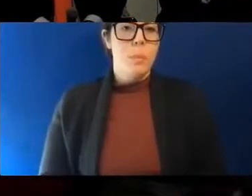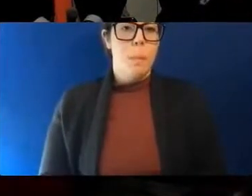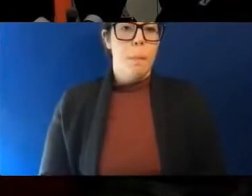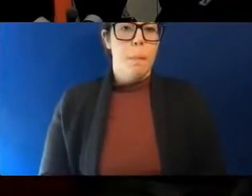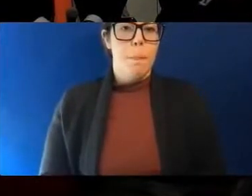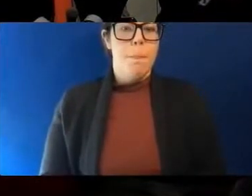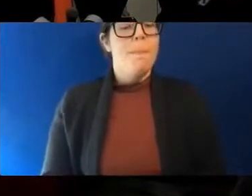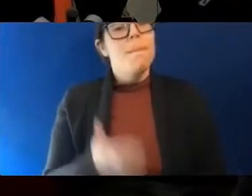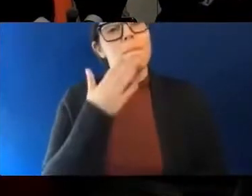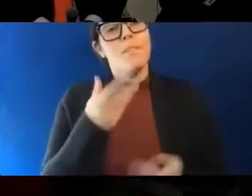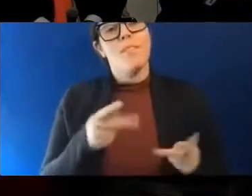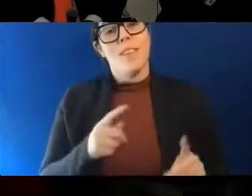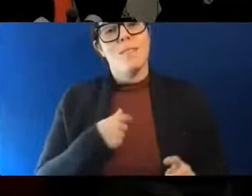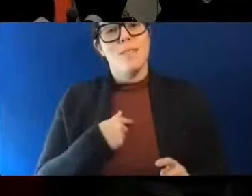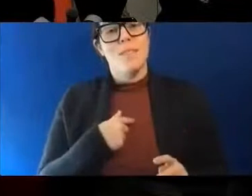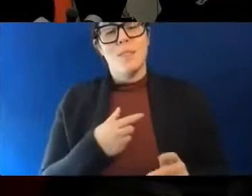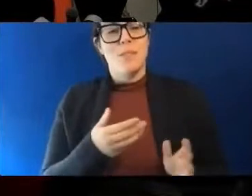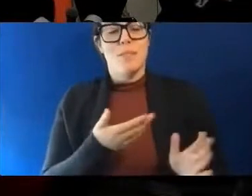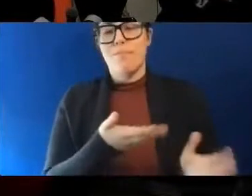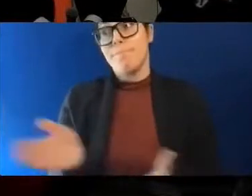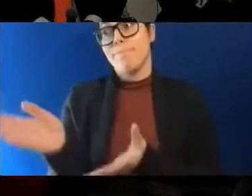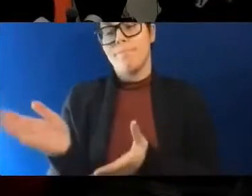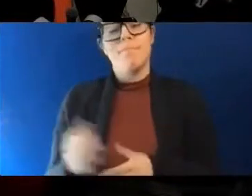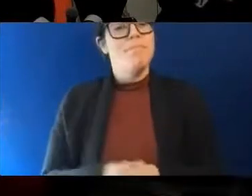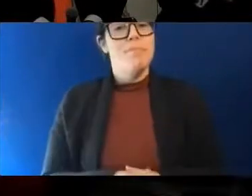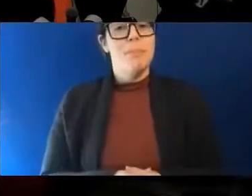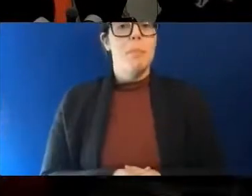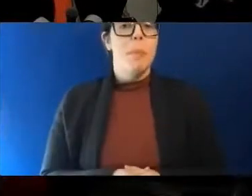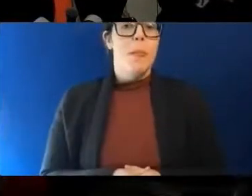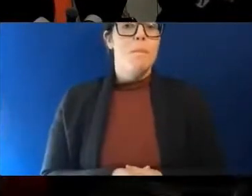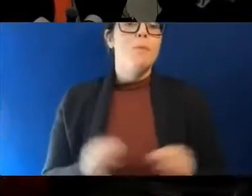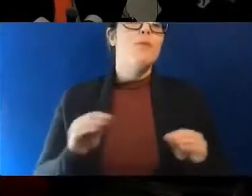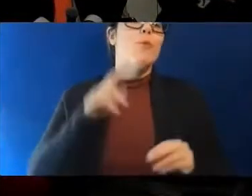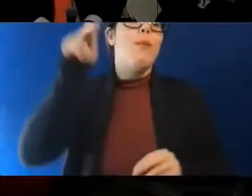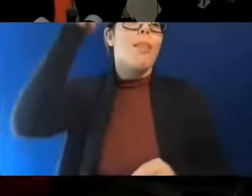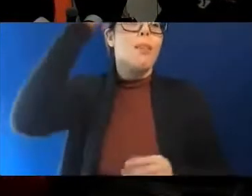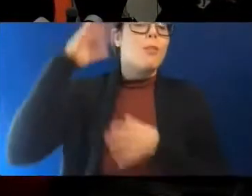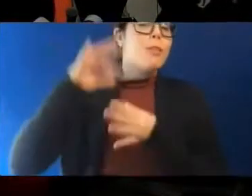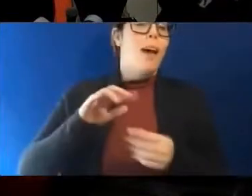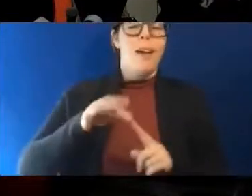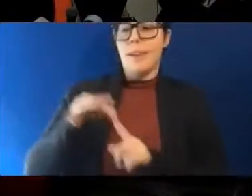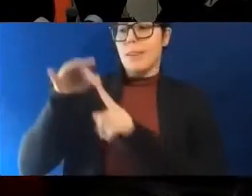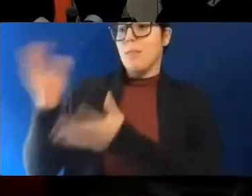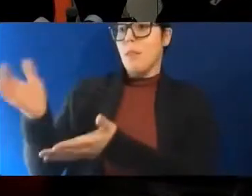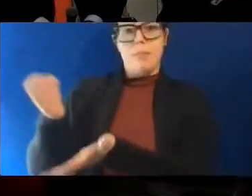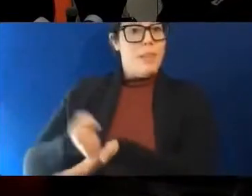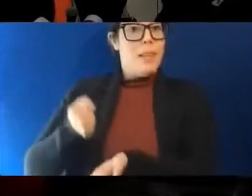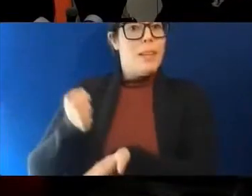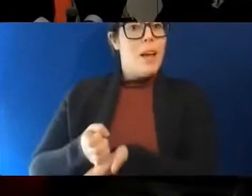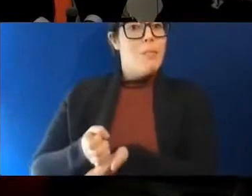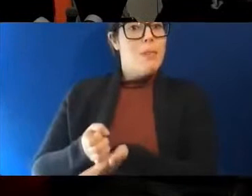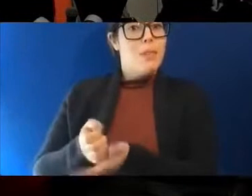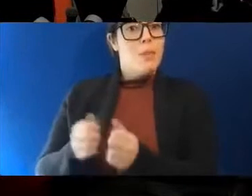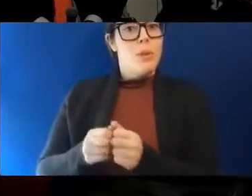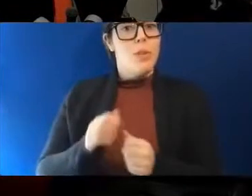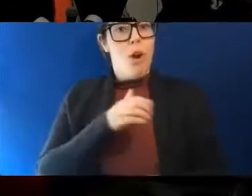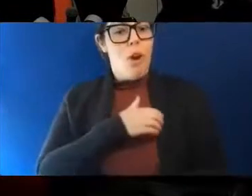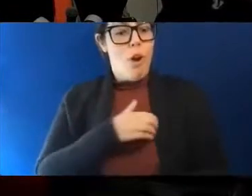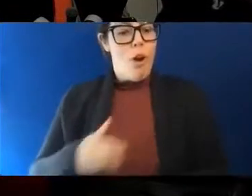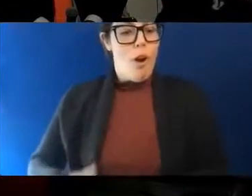Thanks for allowing me that latitude, and there's nothing political tied other than the economics of what Harbor Bank